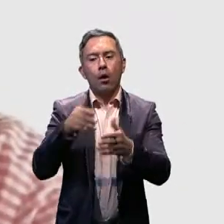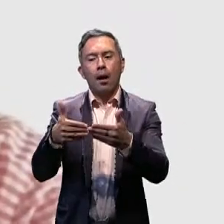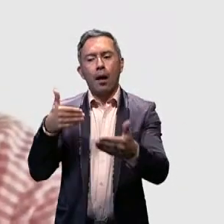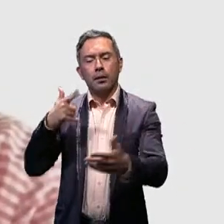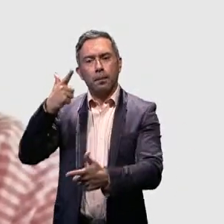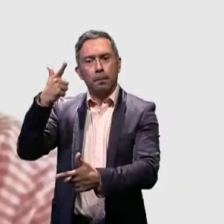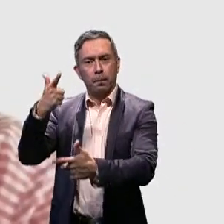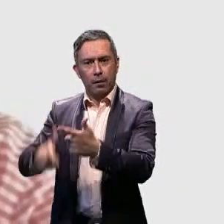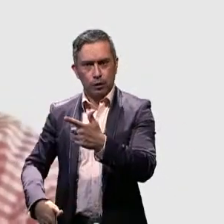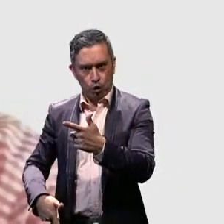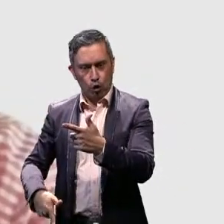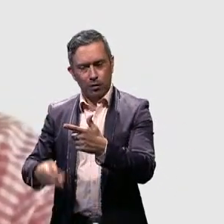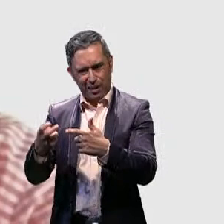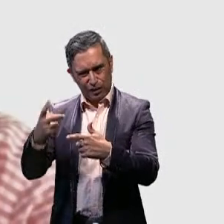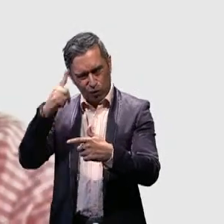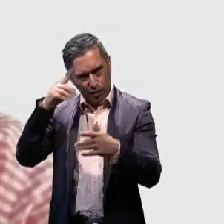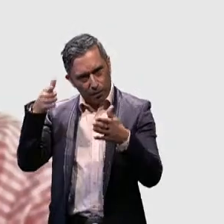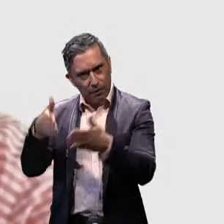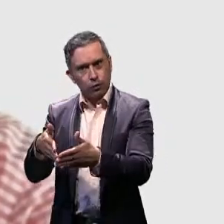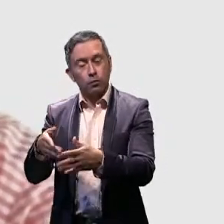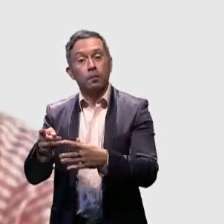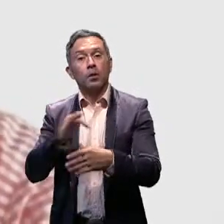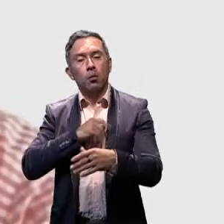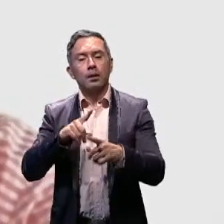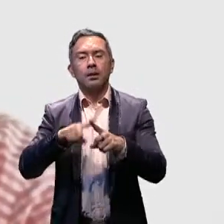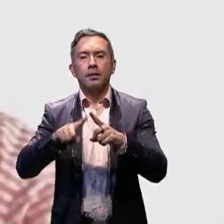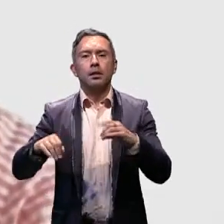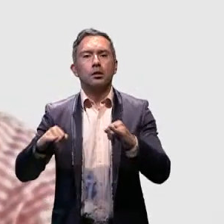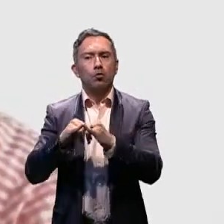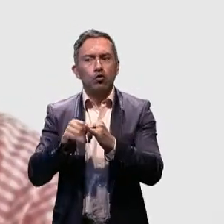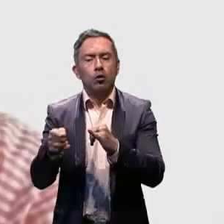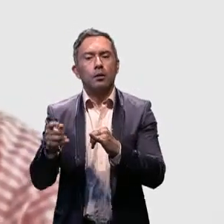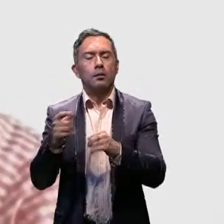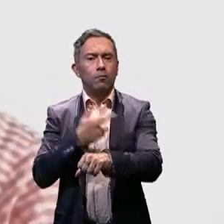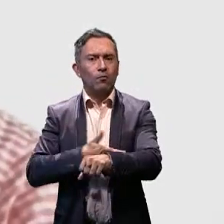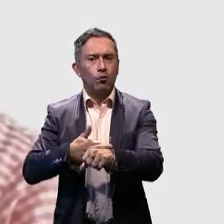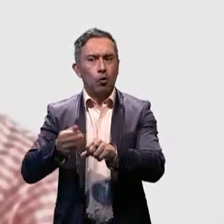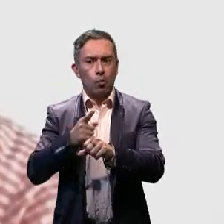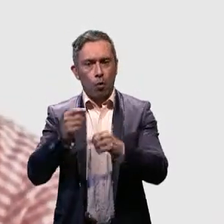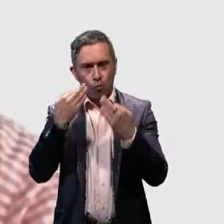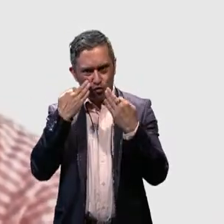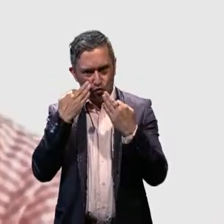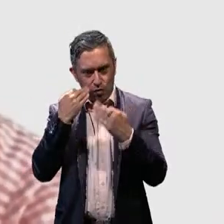ourselves in prevention as of the strengthening of the institutions and the